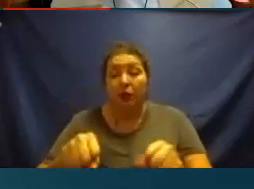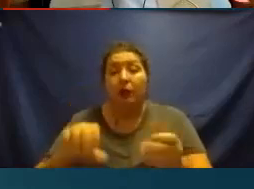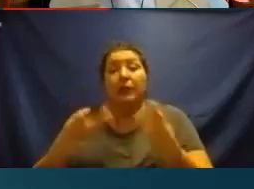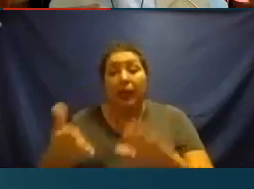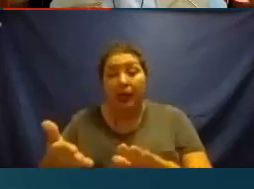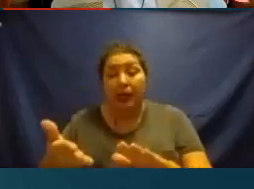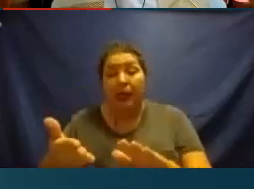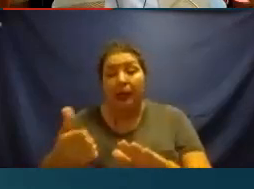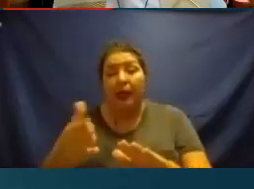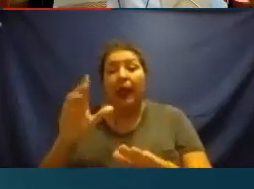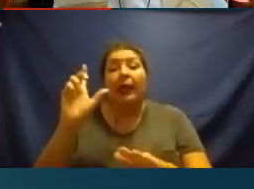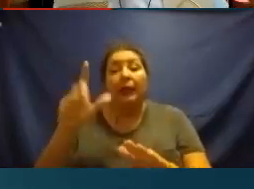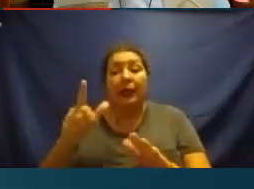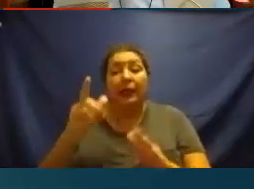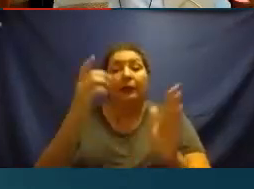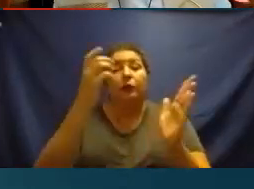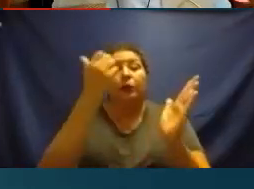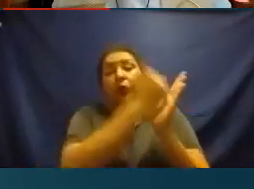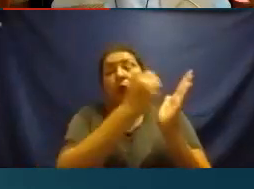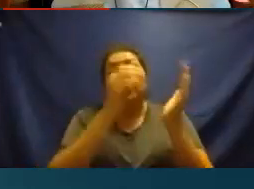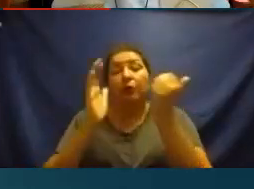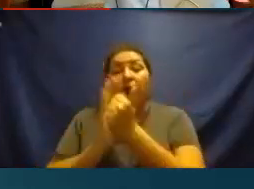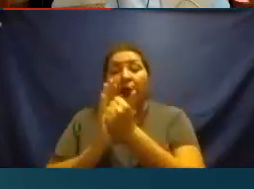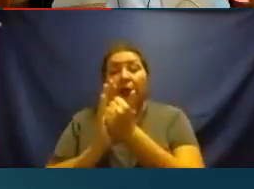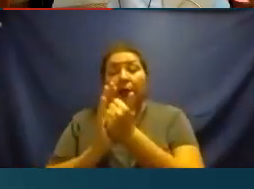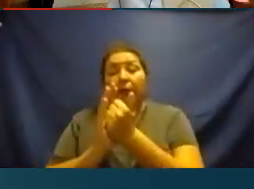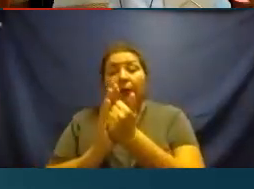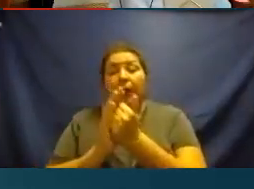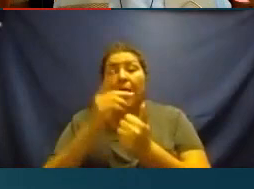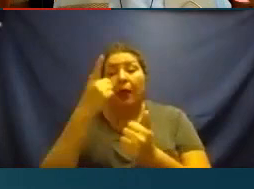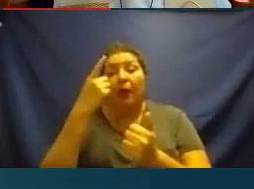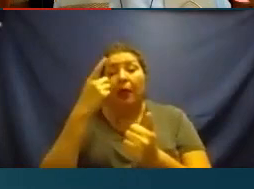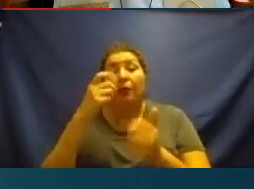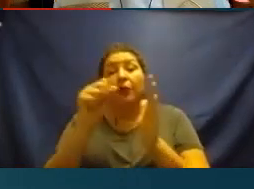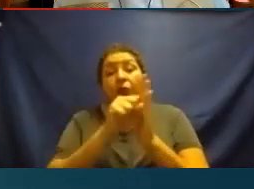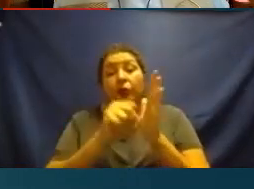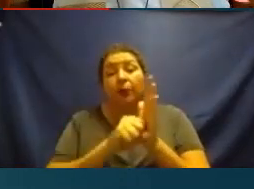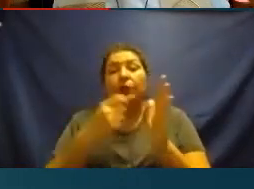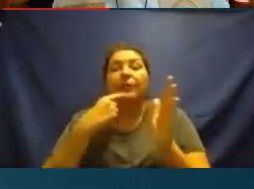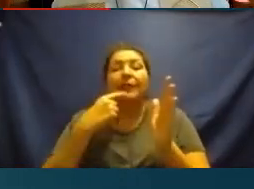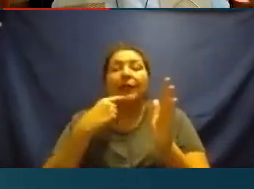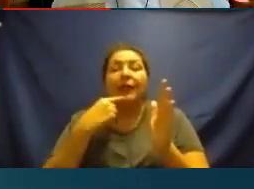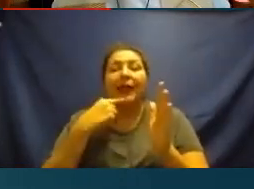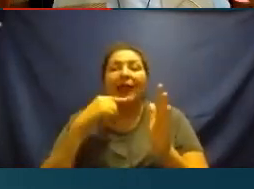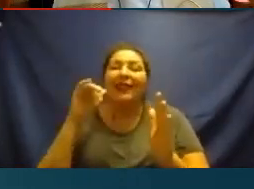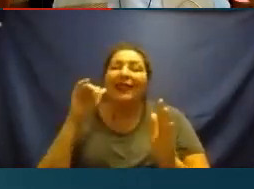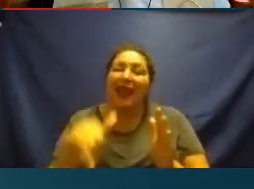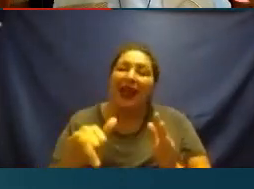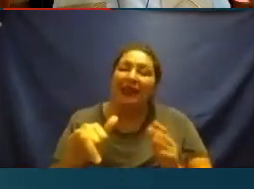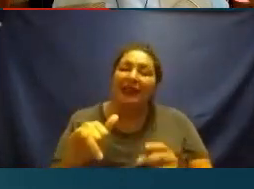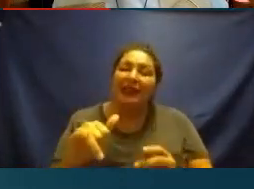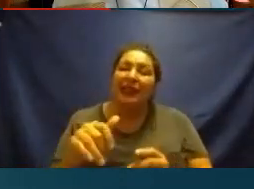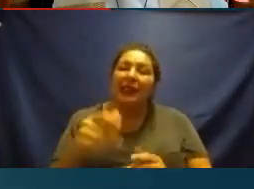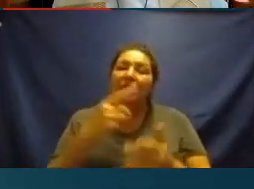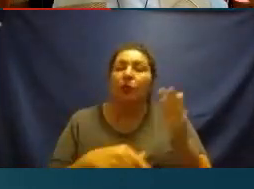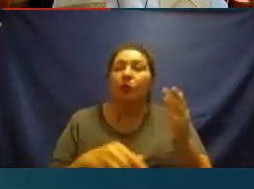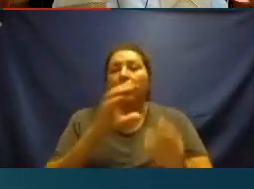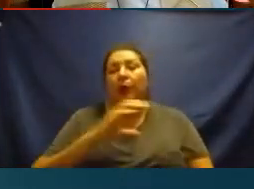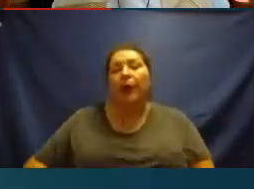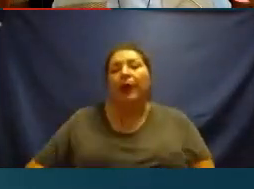eventually crucified. According to the scriptures, this is exactly what Christ came to do and